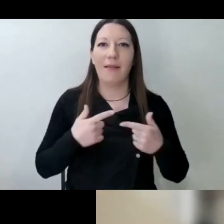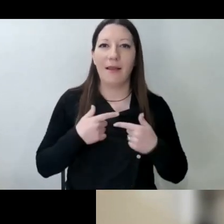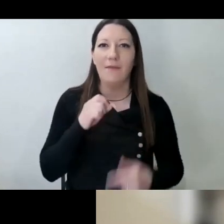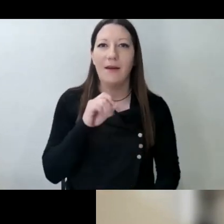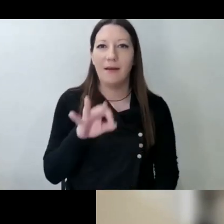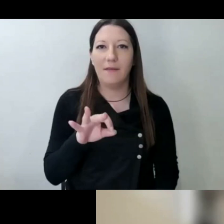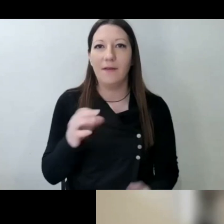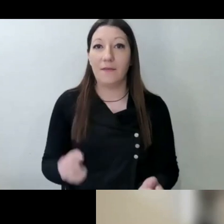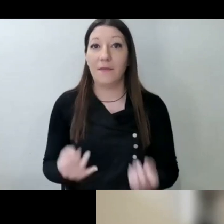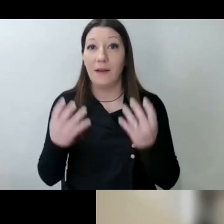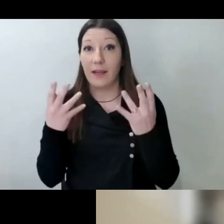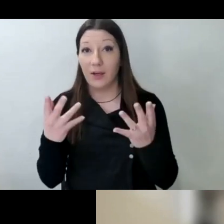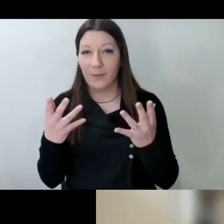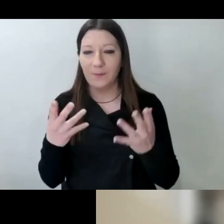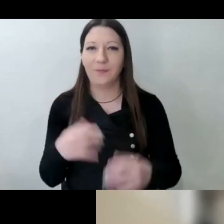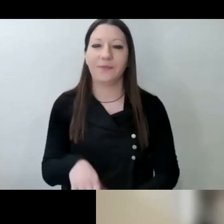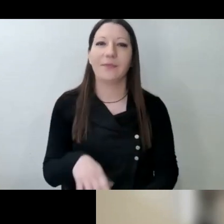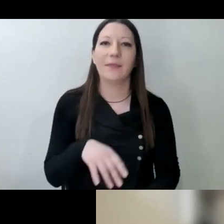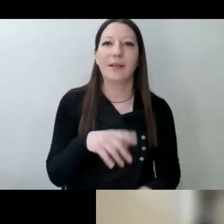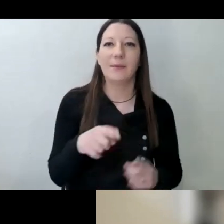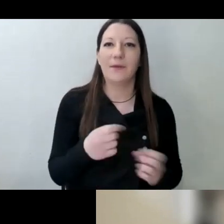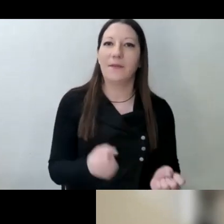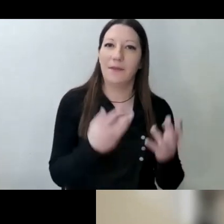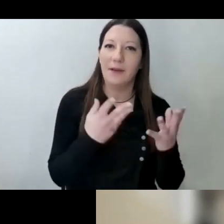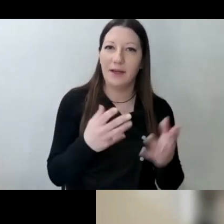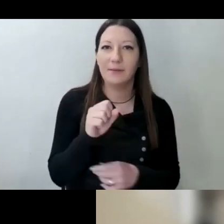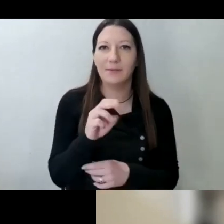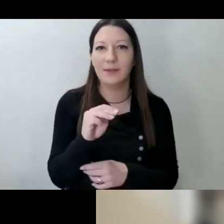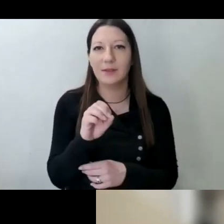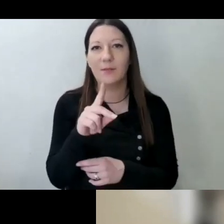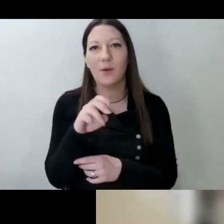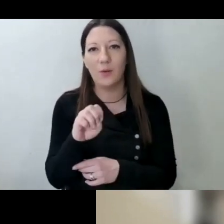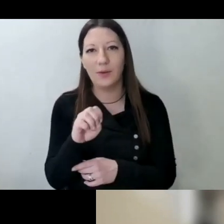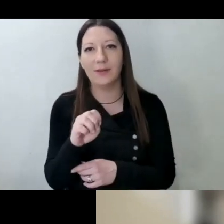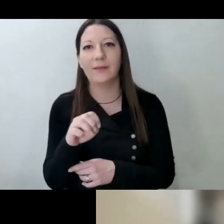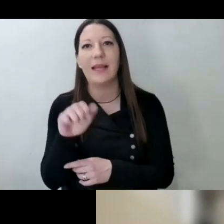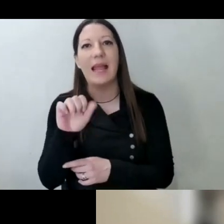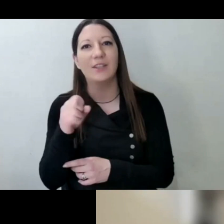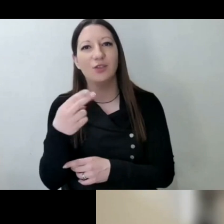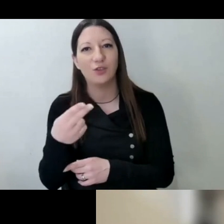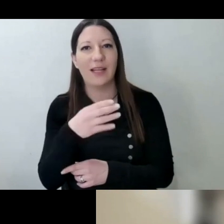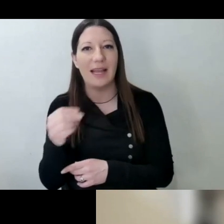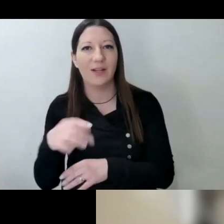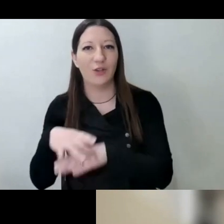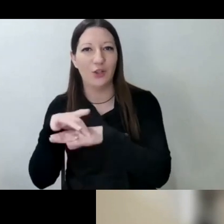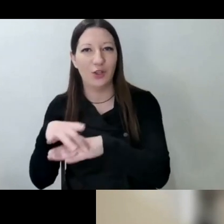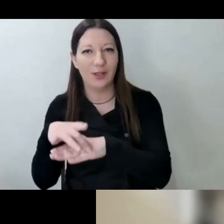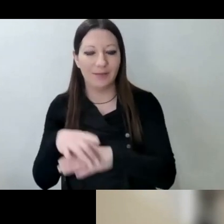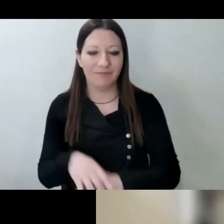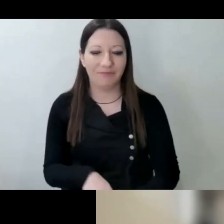research creation photo life writing series is part of the SSHRC-funded Mobilizing